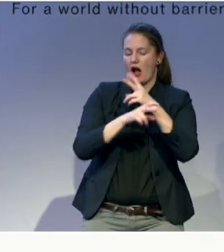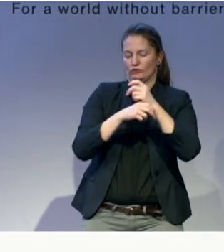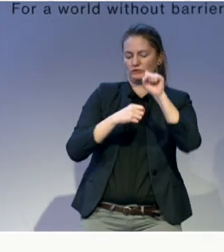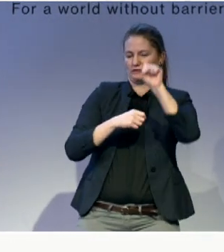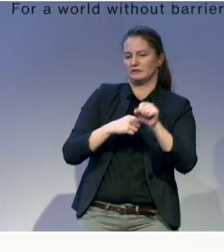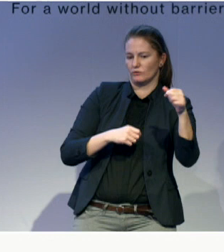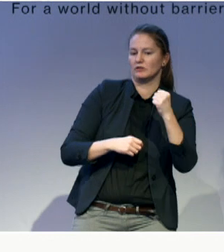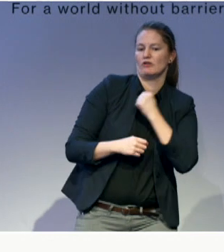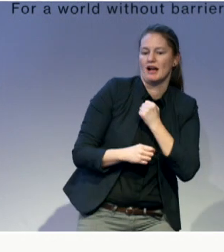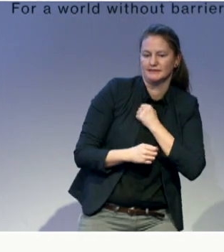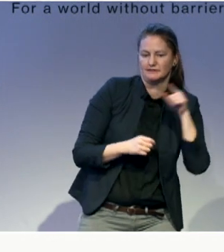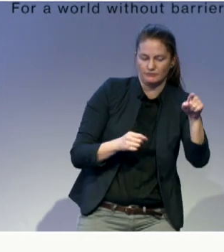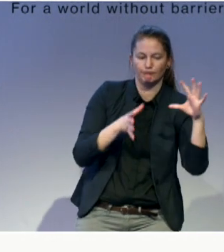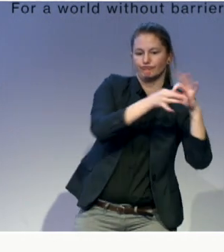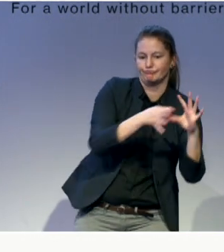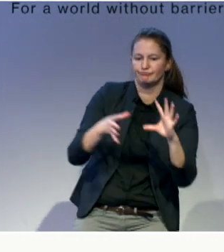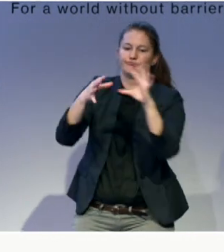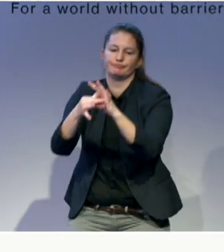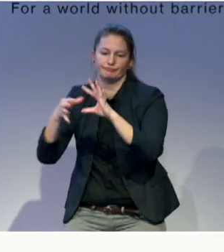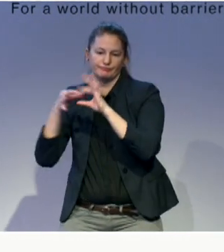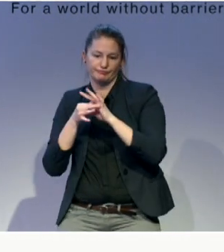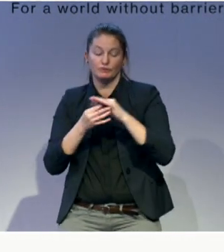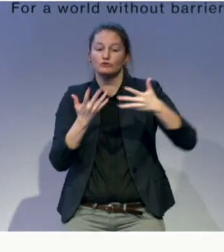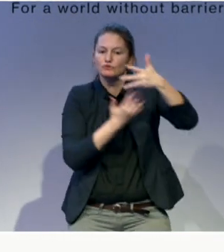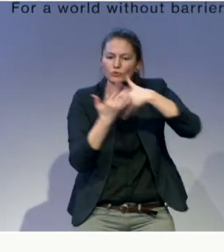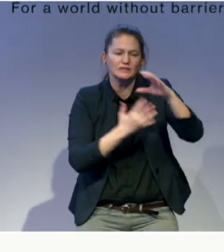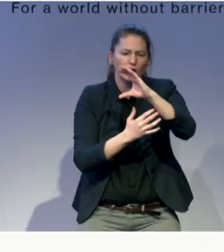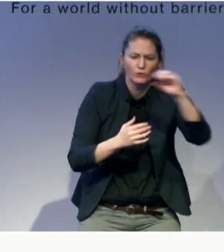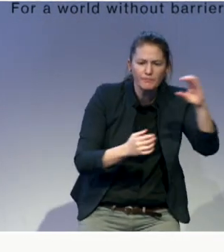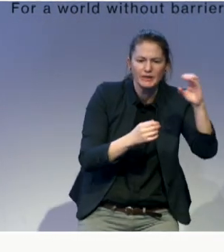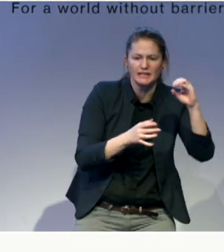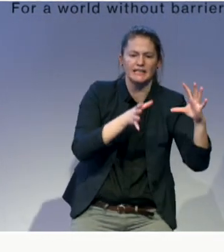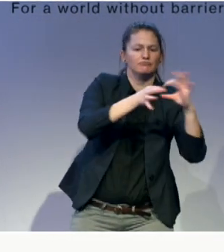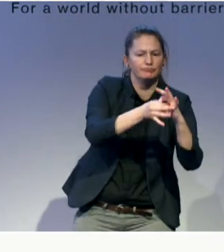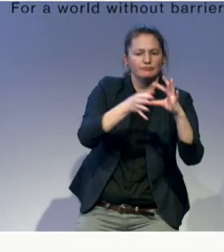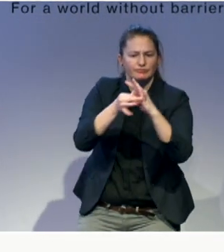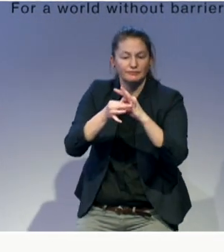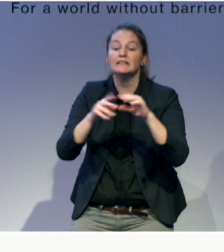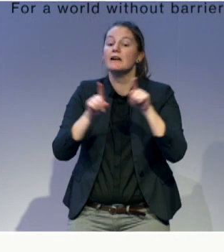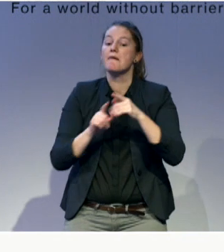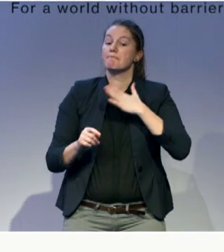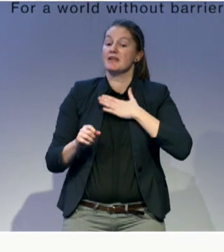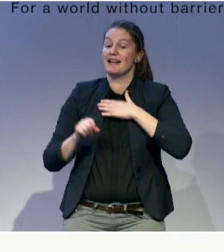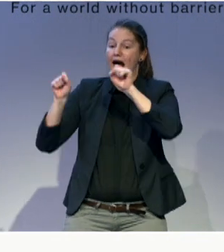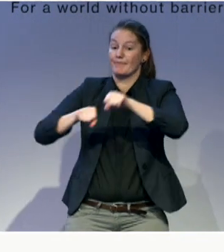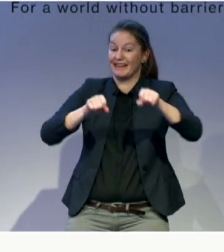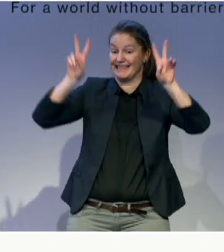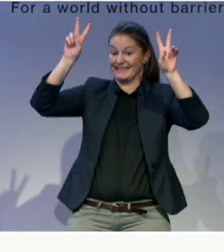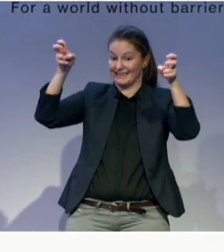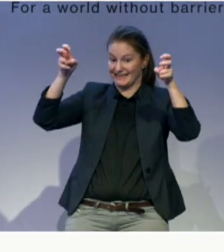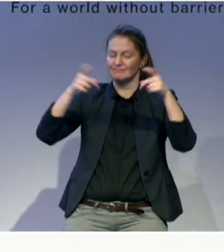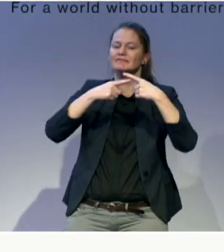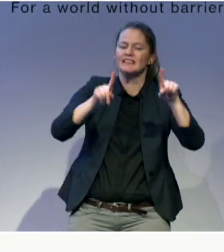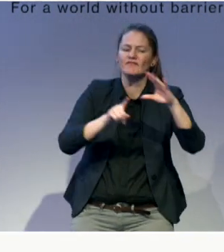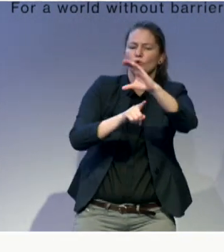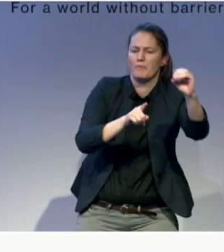Spezialisterne and myAbility, and several employers, we together are creating and